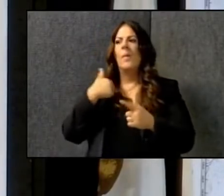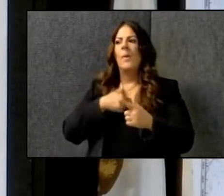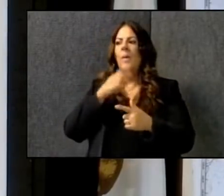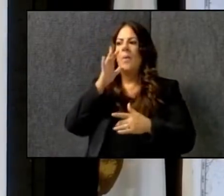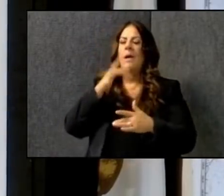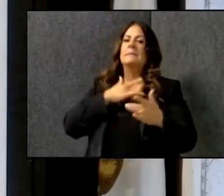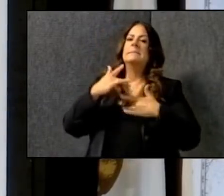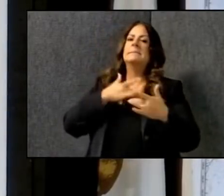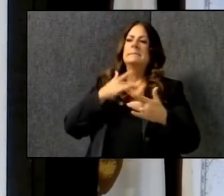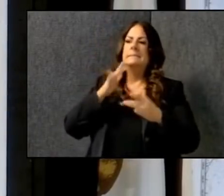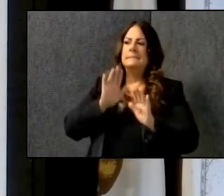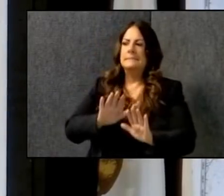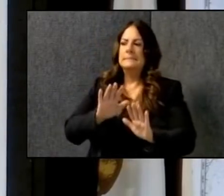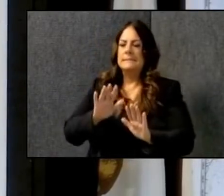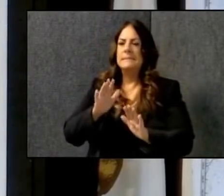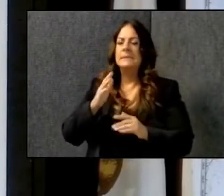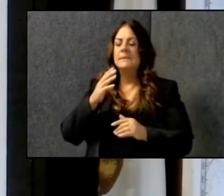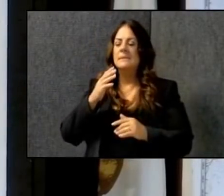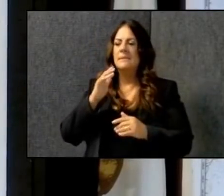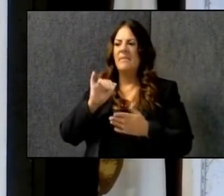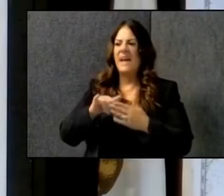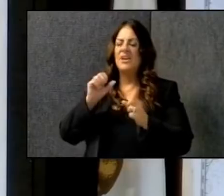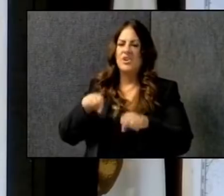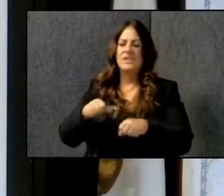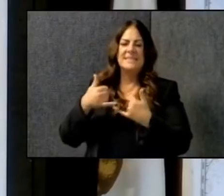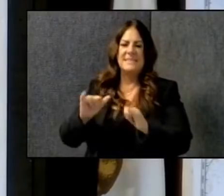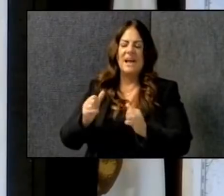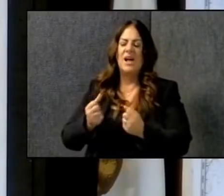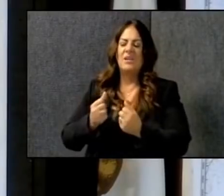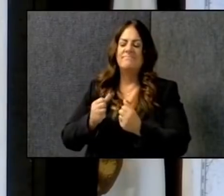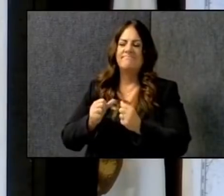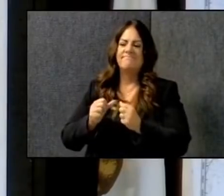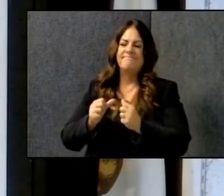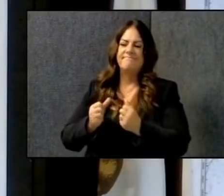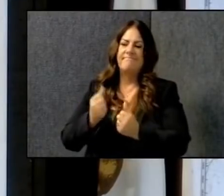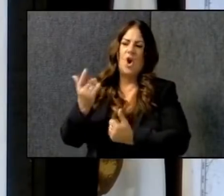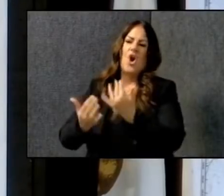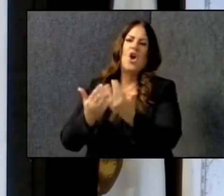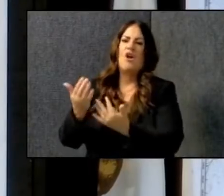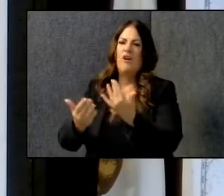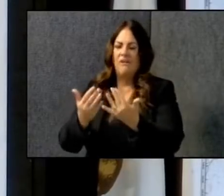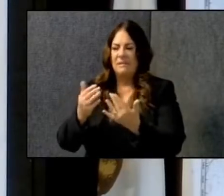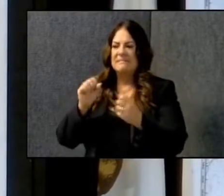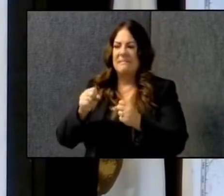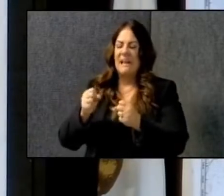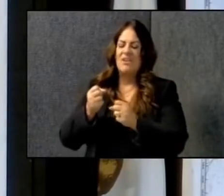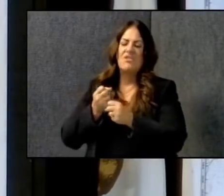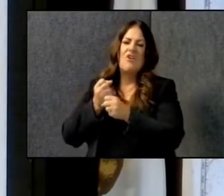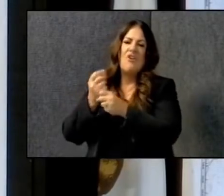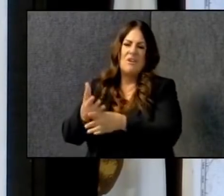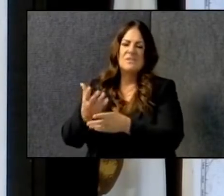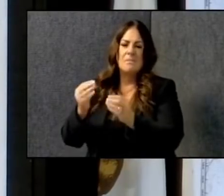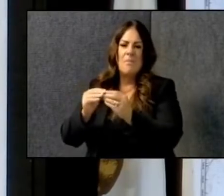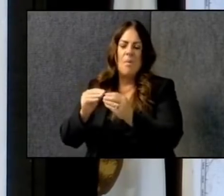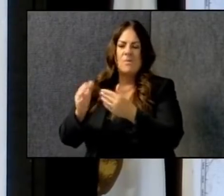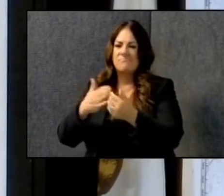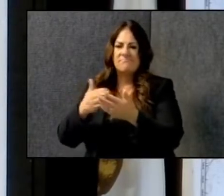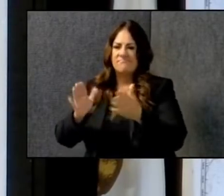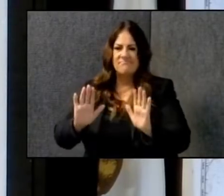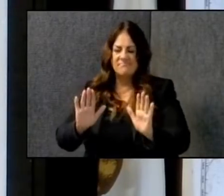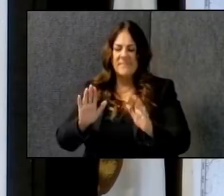fuel moistures and our critically dry fuels. And so it's very important that our resources on the ground are recognizing that, and our